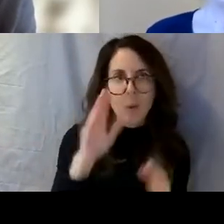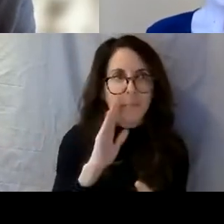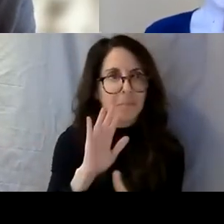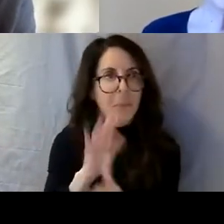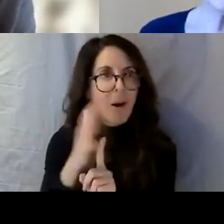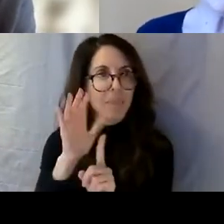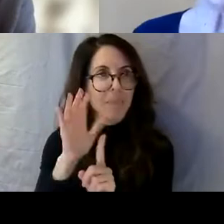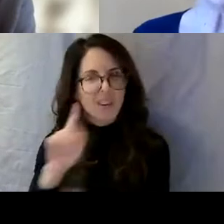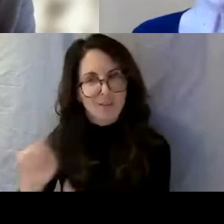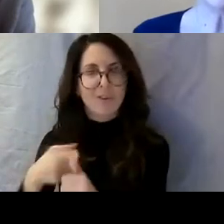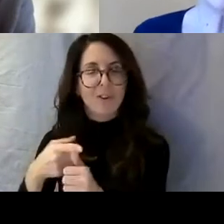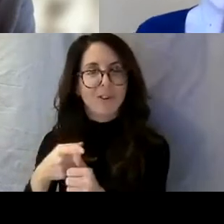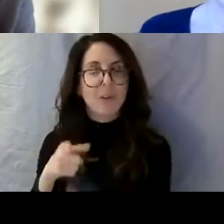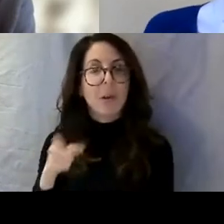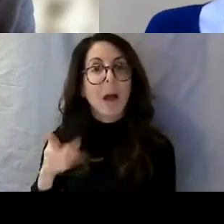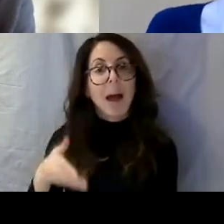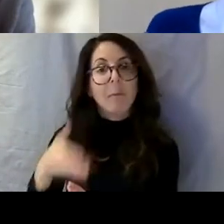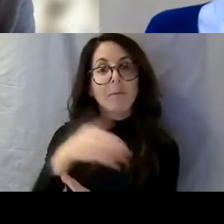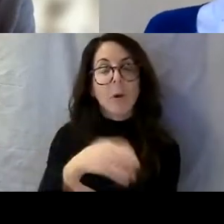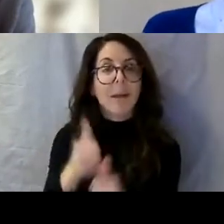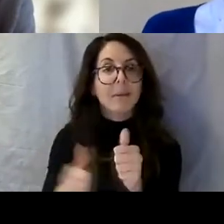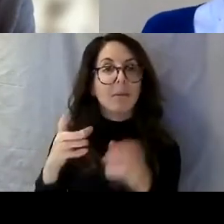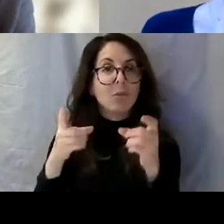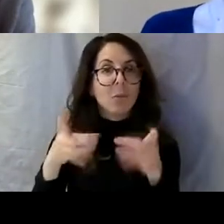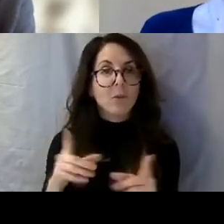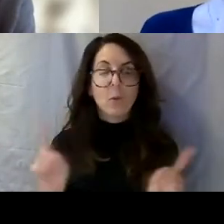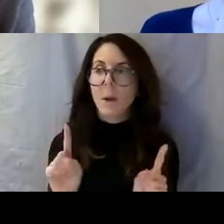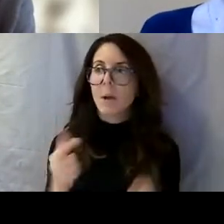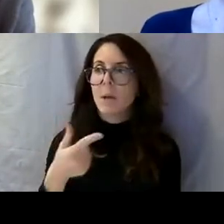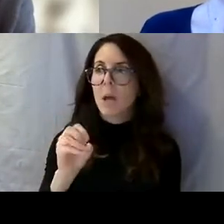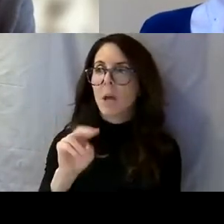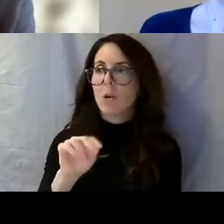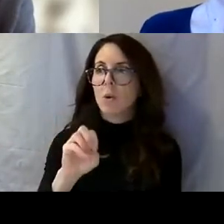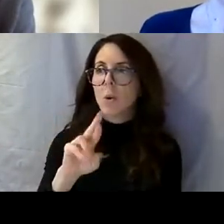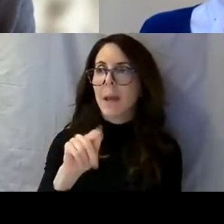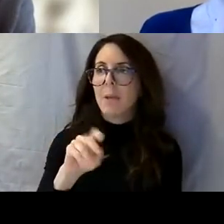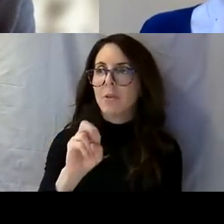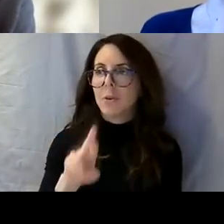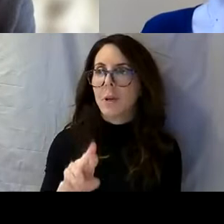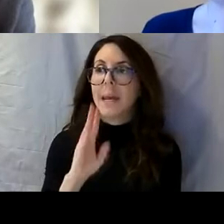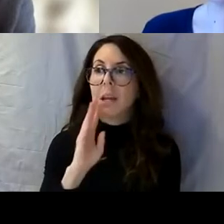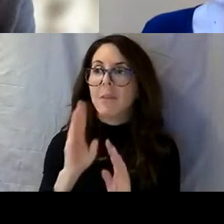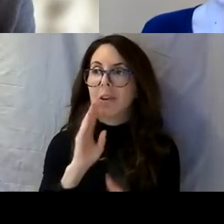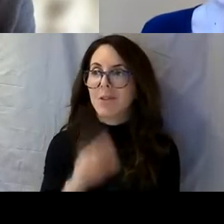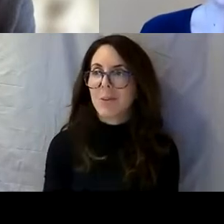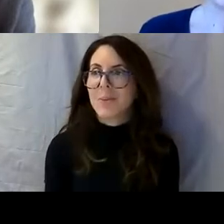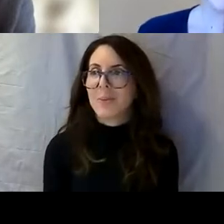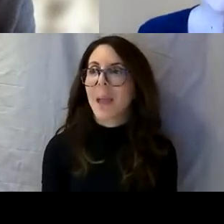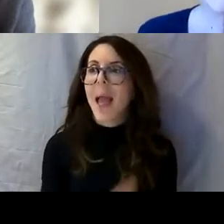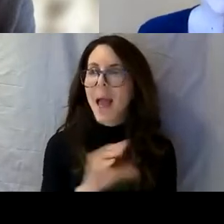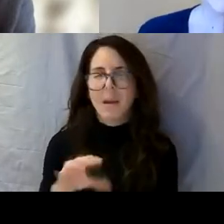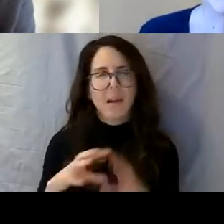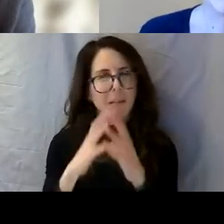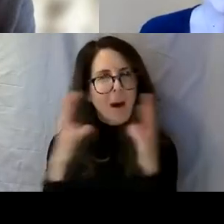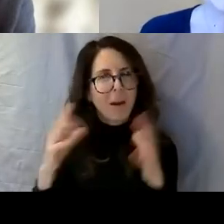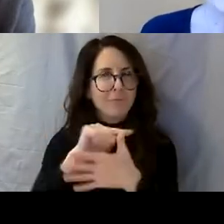And before that, he was executive director of the Generator Innovation Incubator, and he's done so much more in his